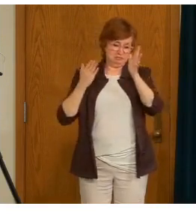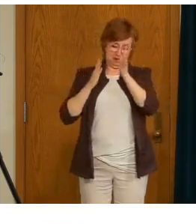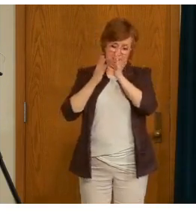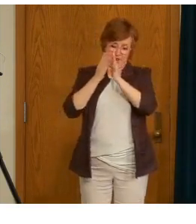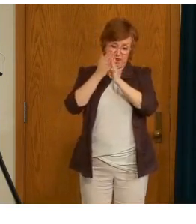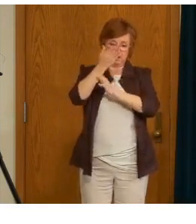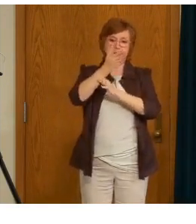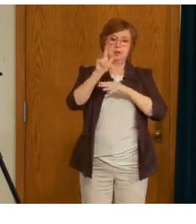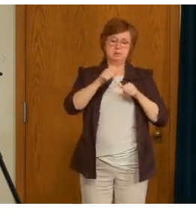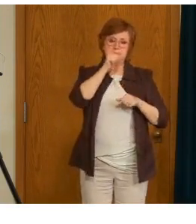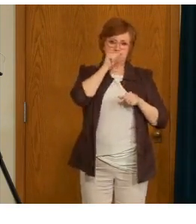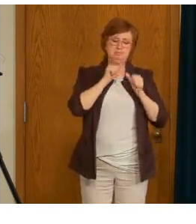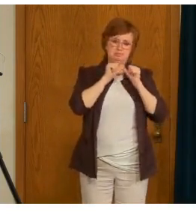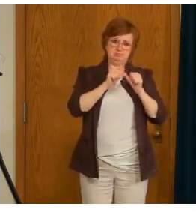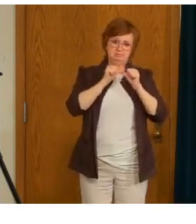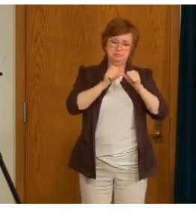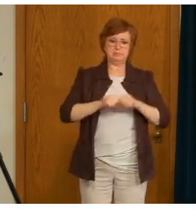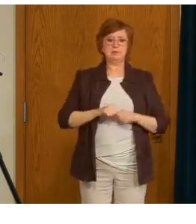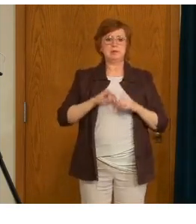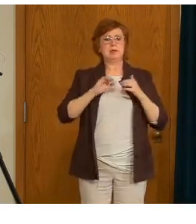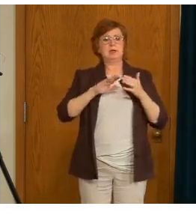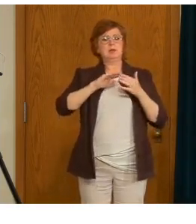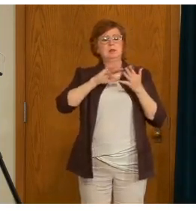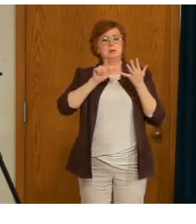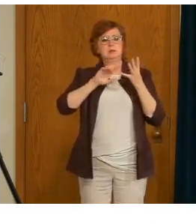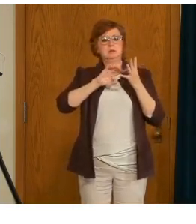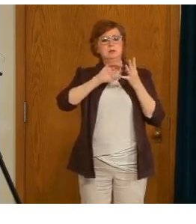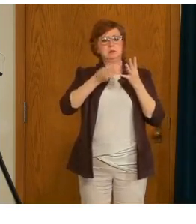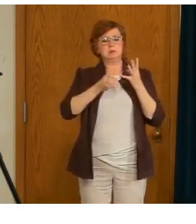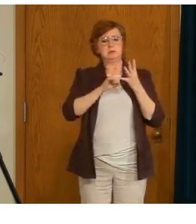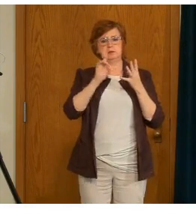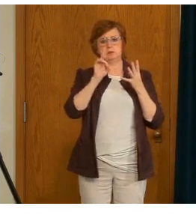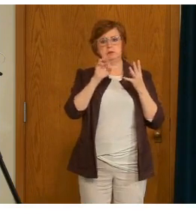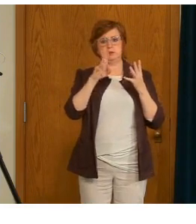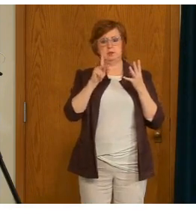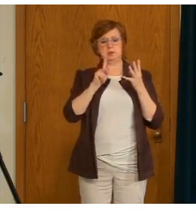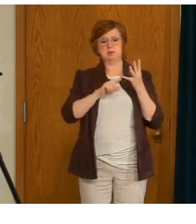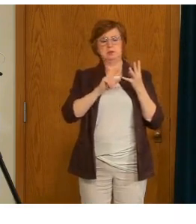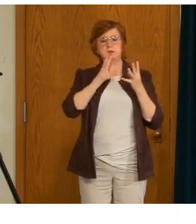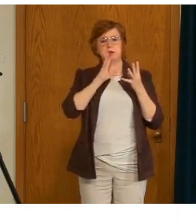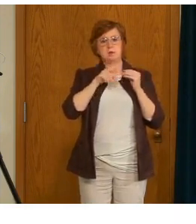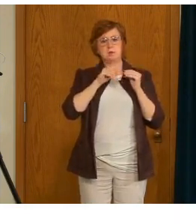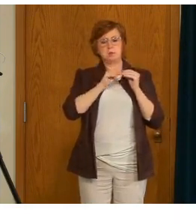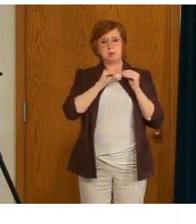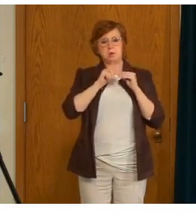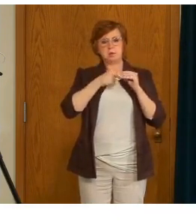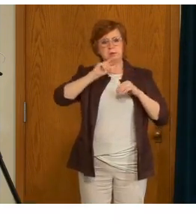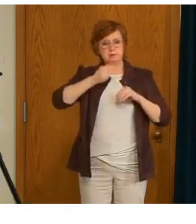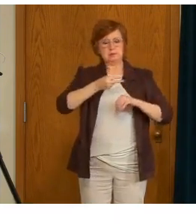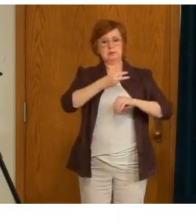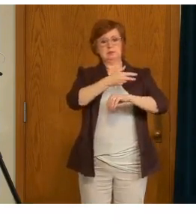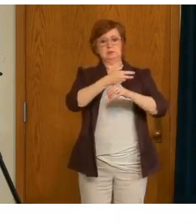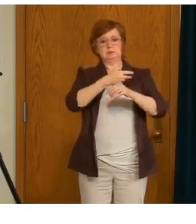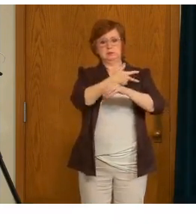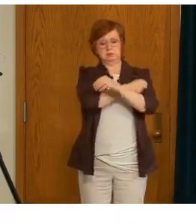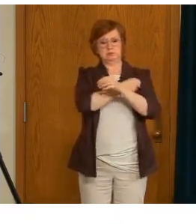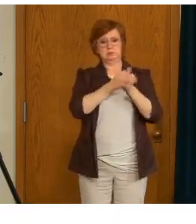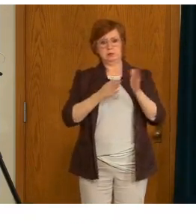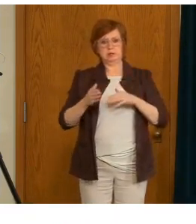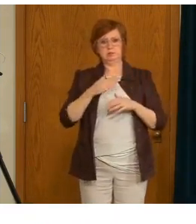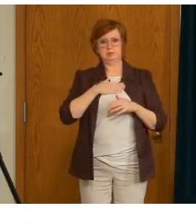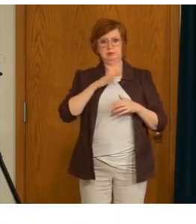our Emergency Operations Center Chief, to present more information on the second dose plan and the youth immunization plan. Derek,